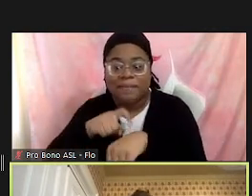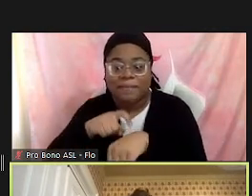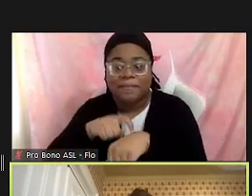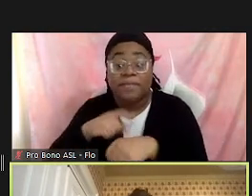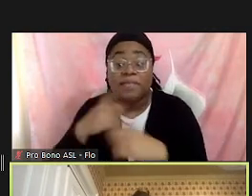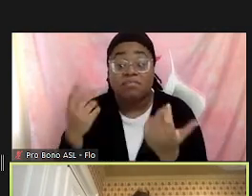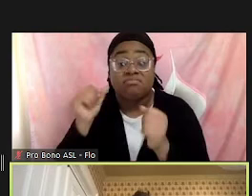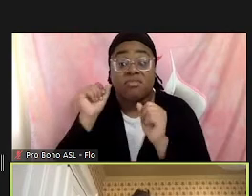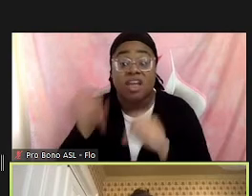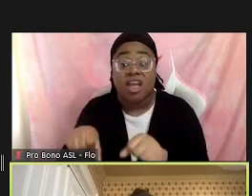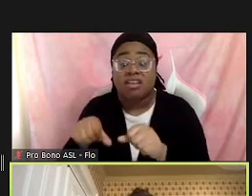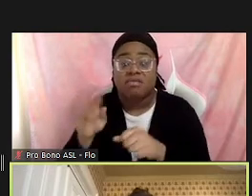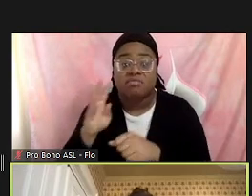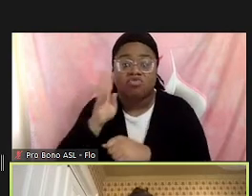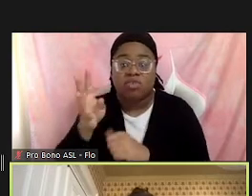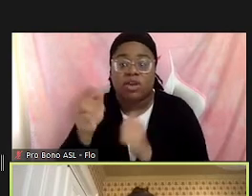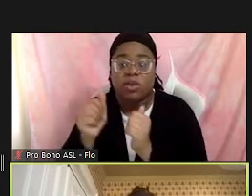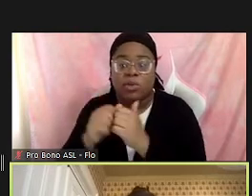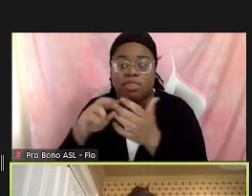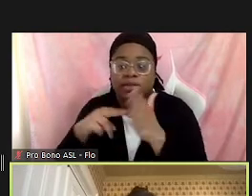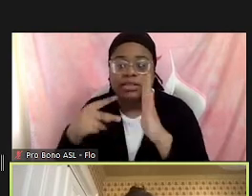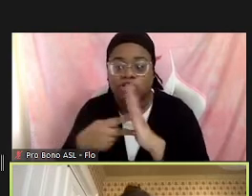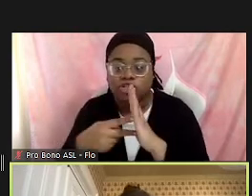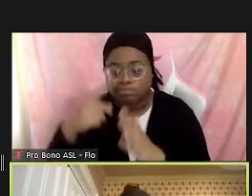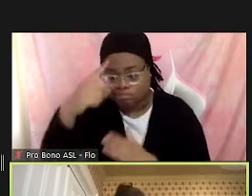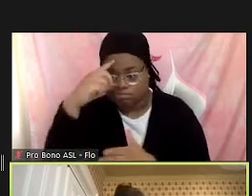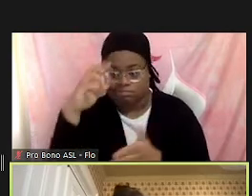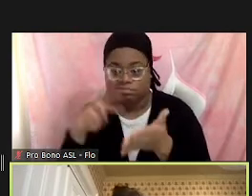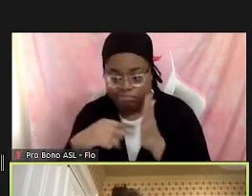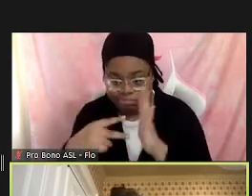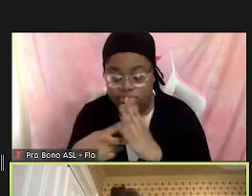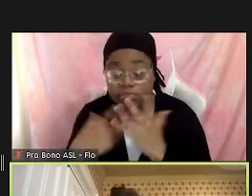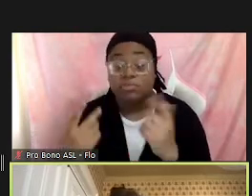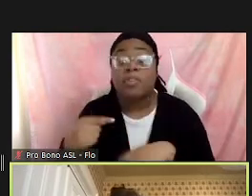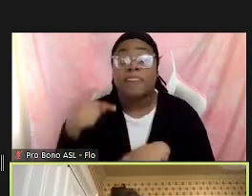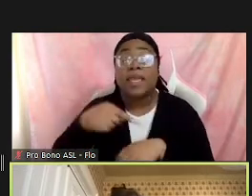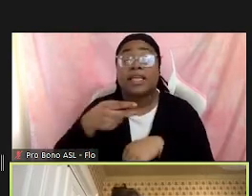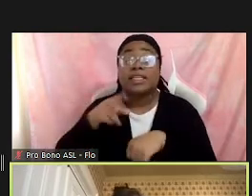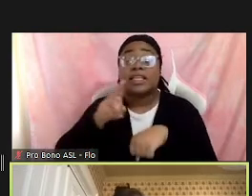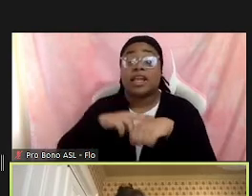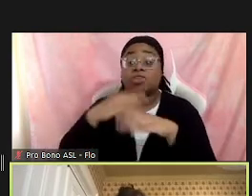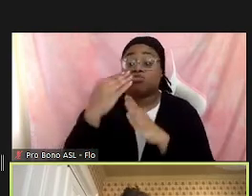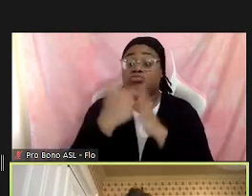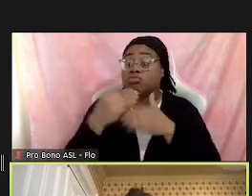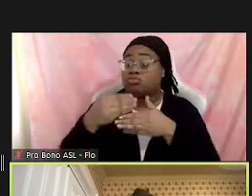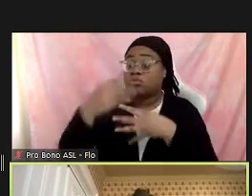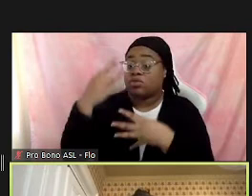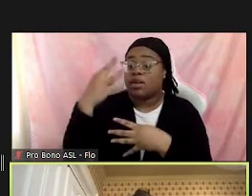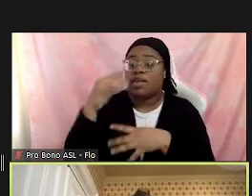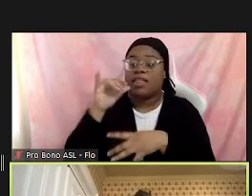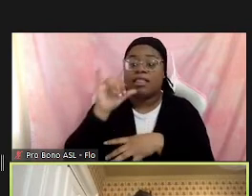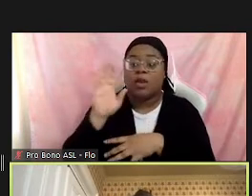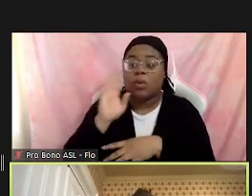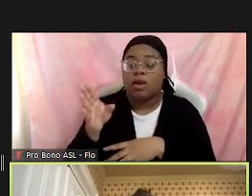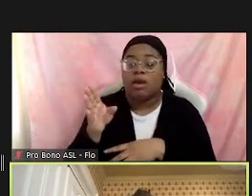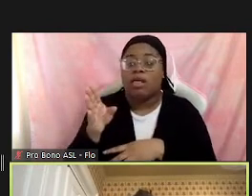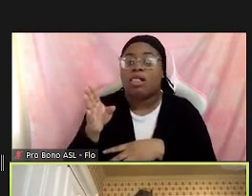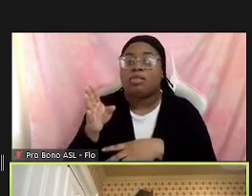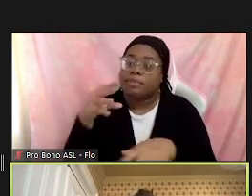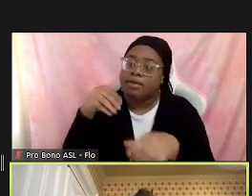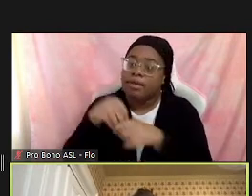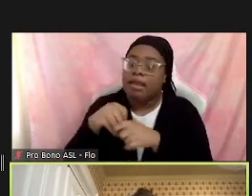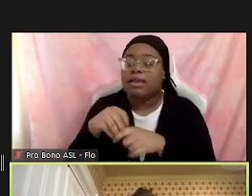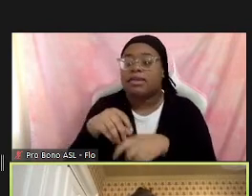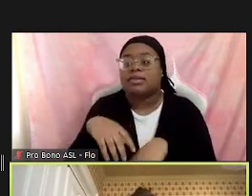can be cultivated with intention. And so then this national directory is going to be plugged into an